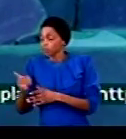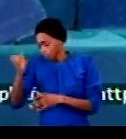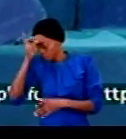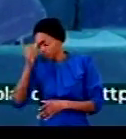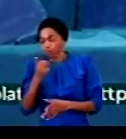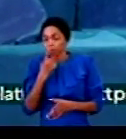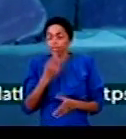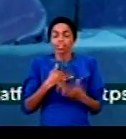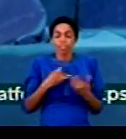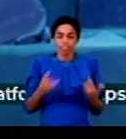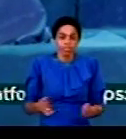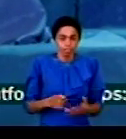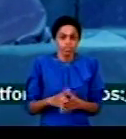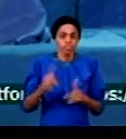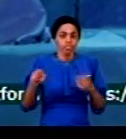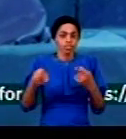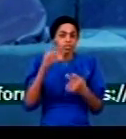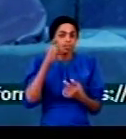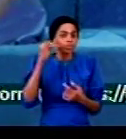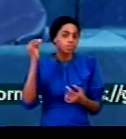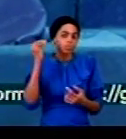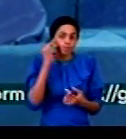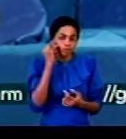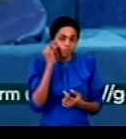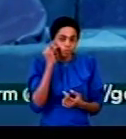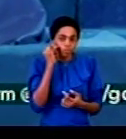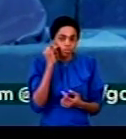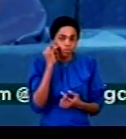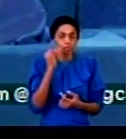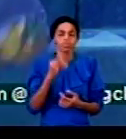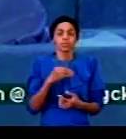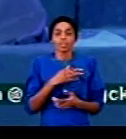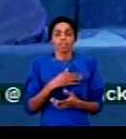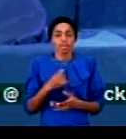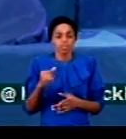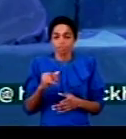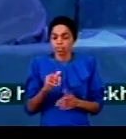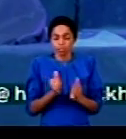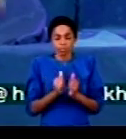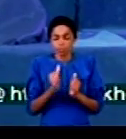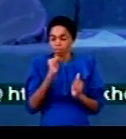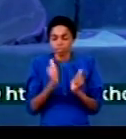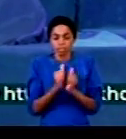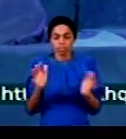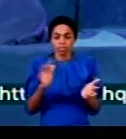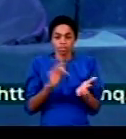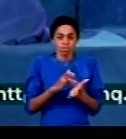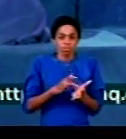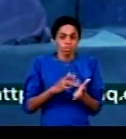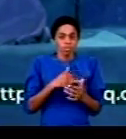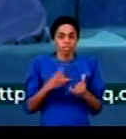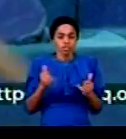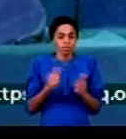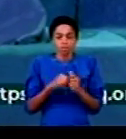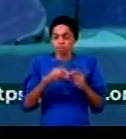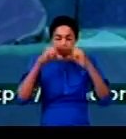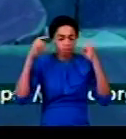freely. My airways are so free. I cannot explain it.